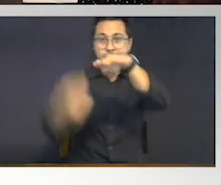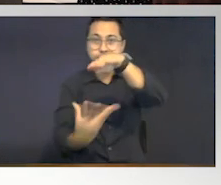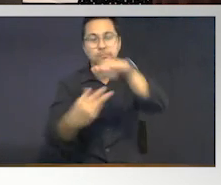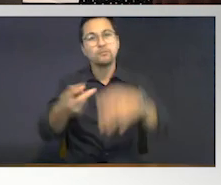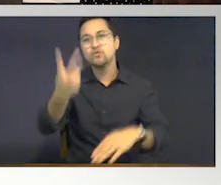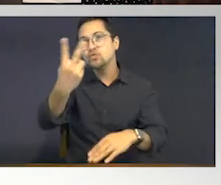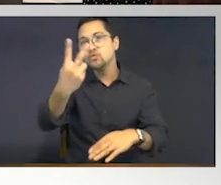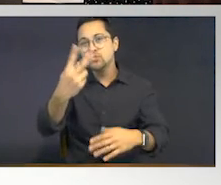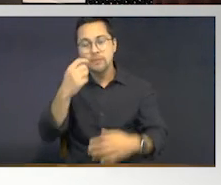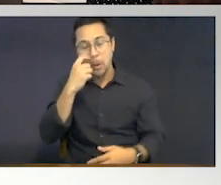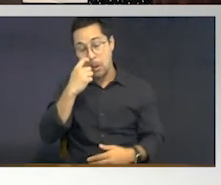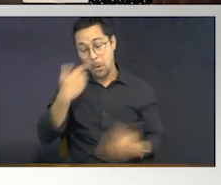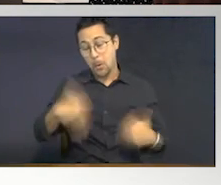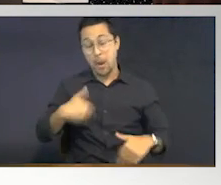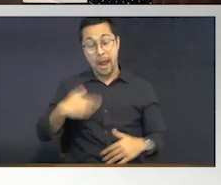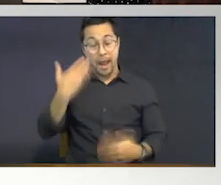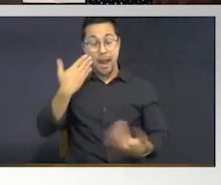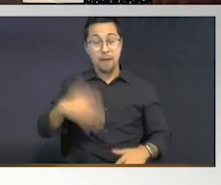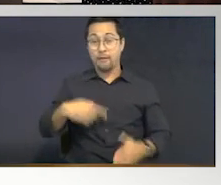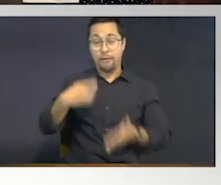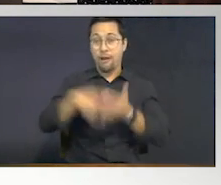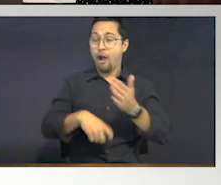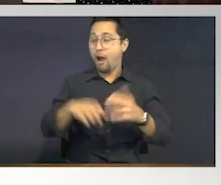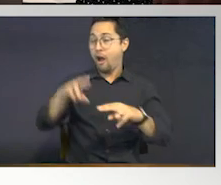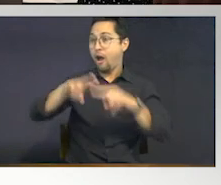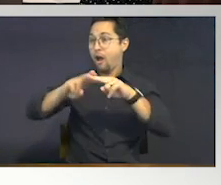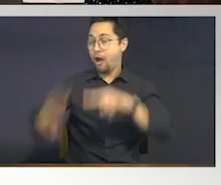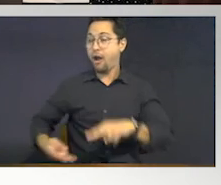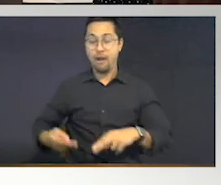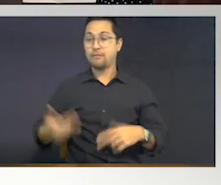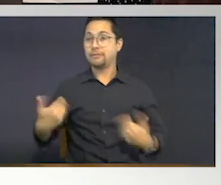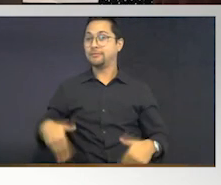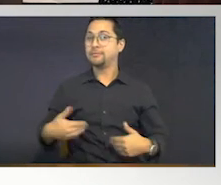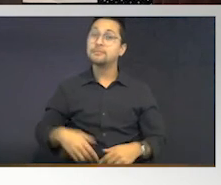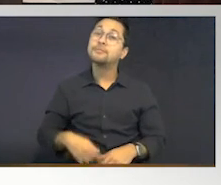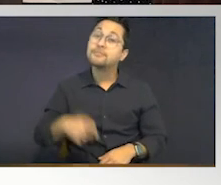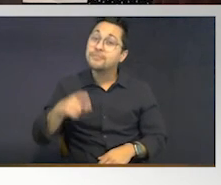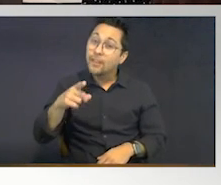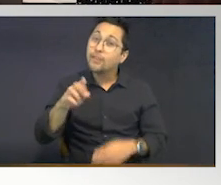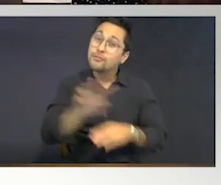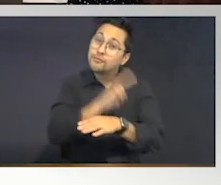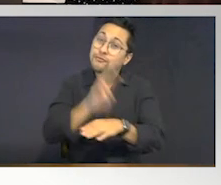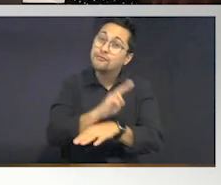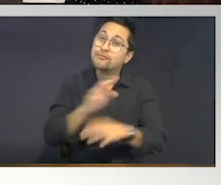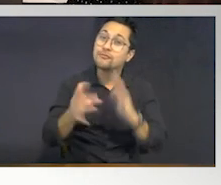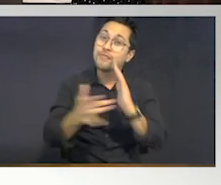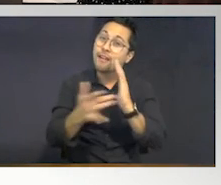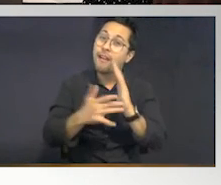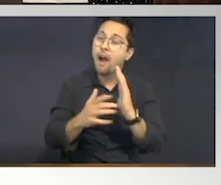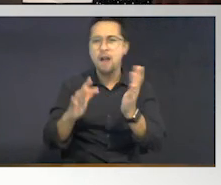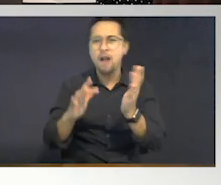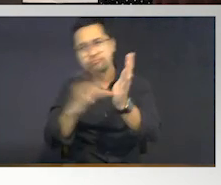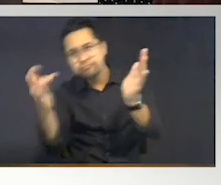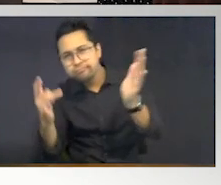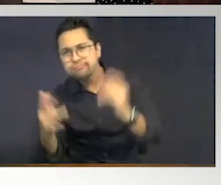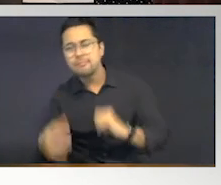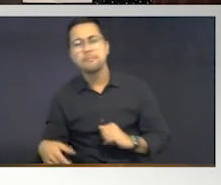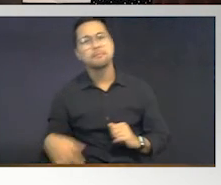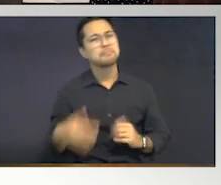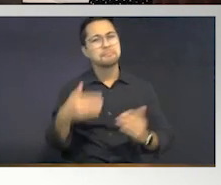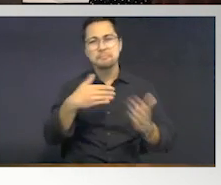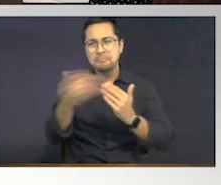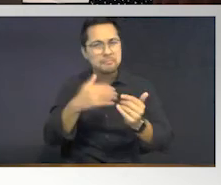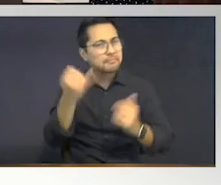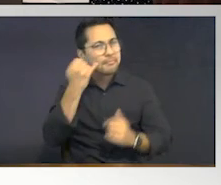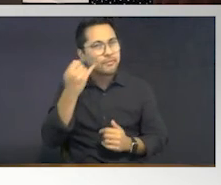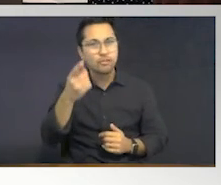and gosh, I had no idea the prices had come down as much as they have. So use technology to help you, even if you don't have the means